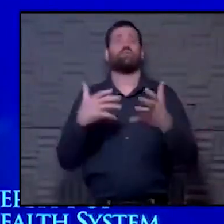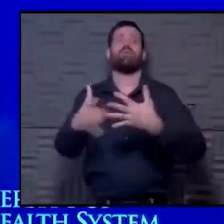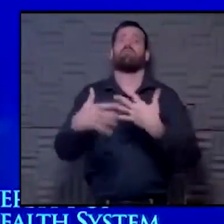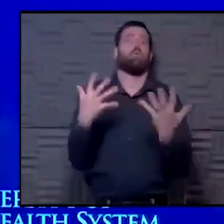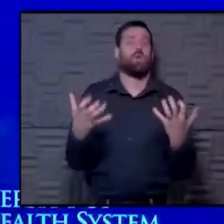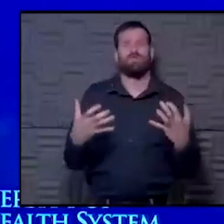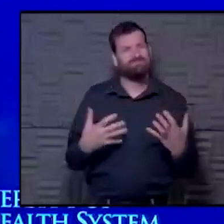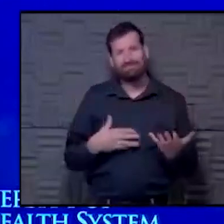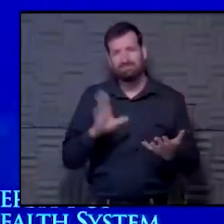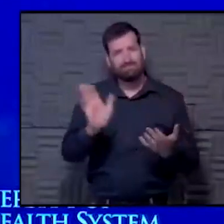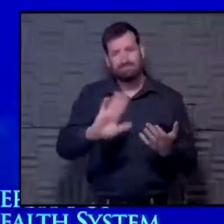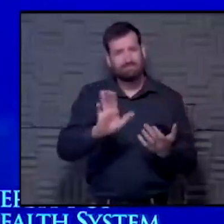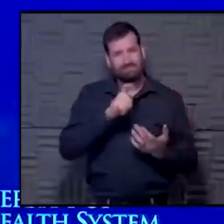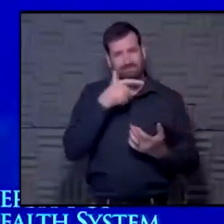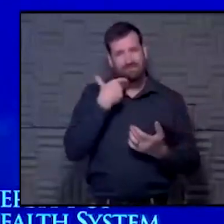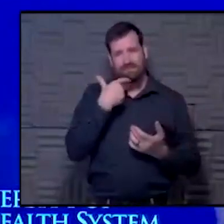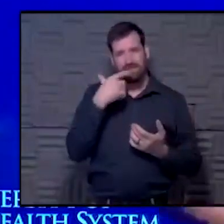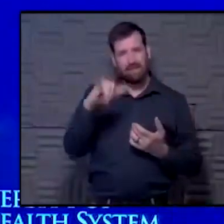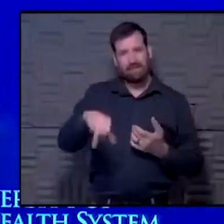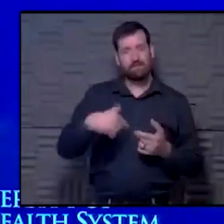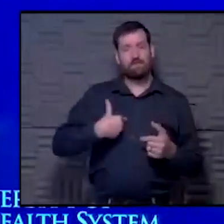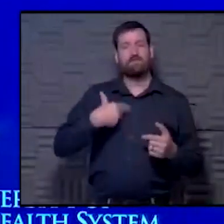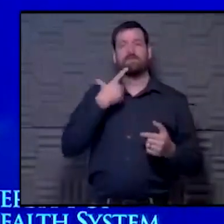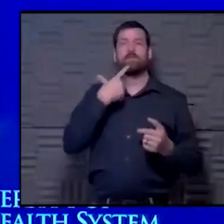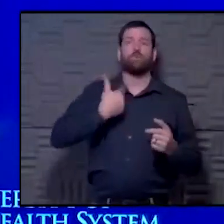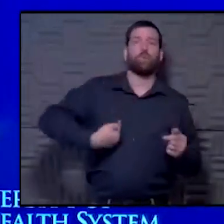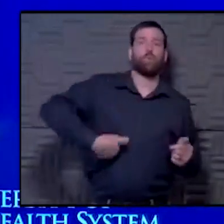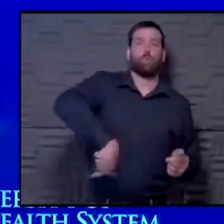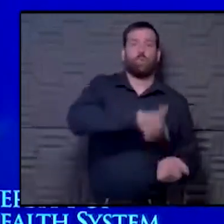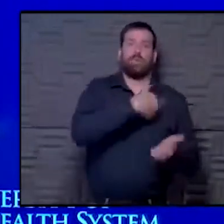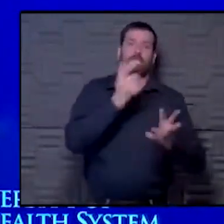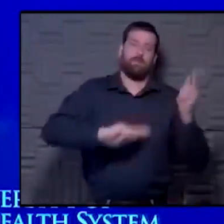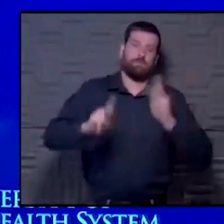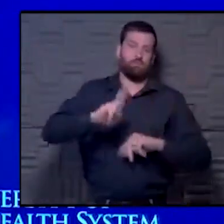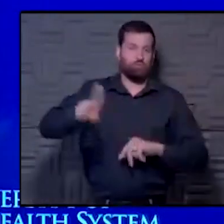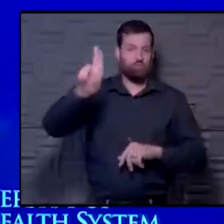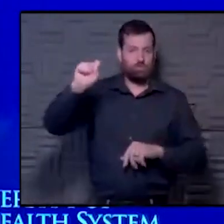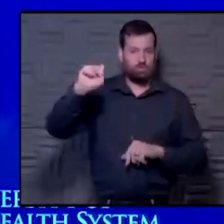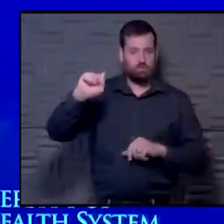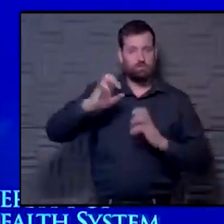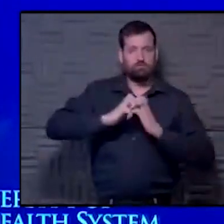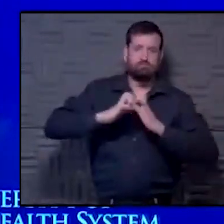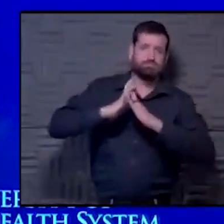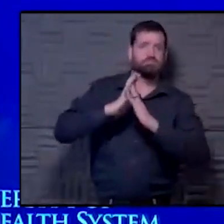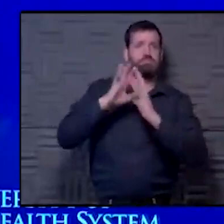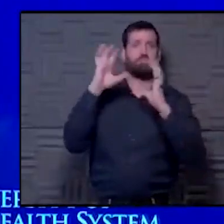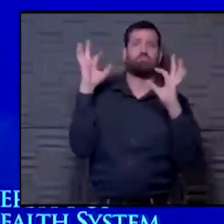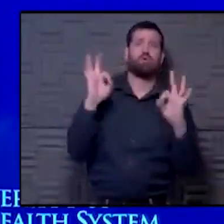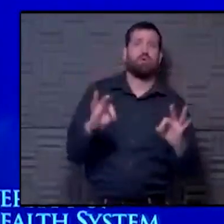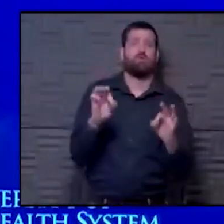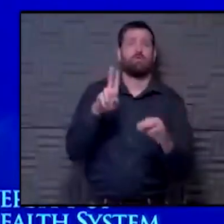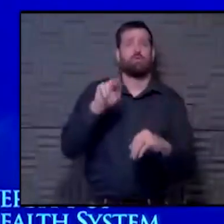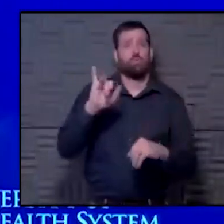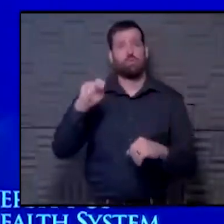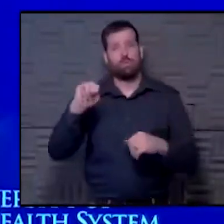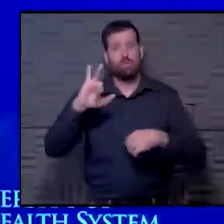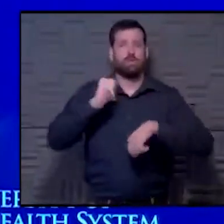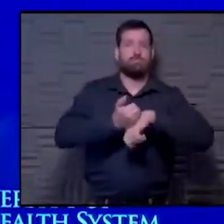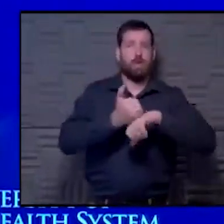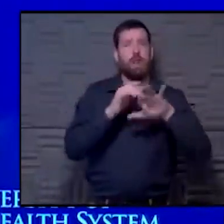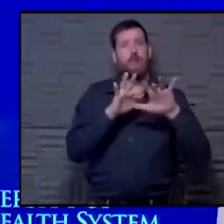want. It does not say that. It says, we the people of the United States of America, in order to perform a more perfect union, establish justice, ensure